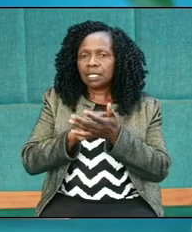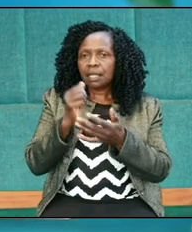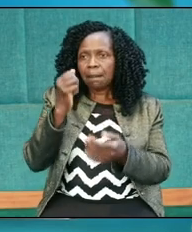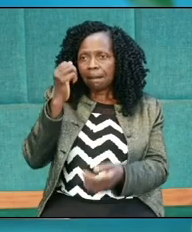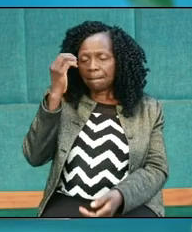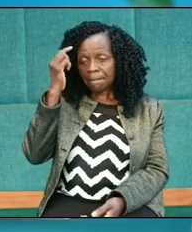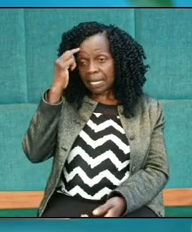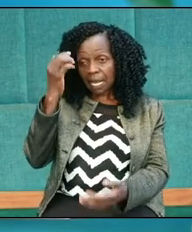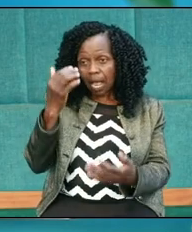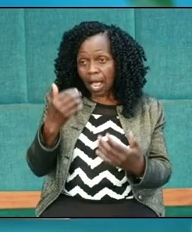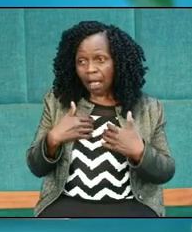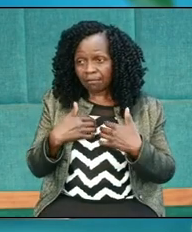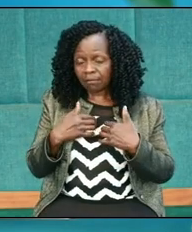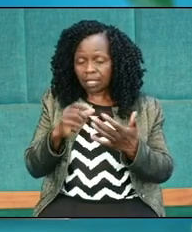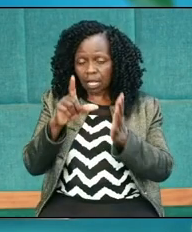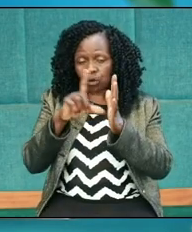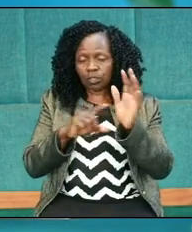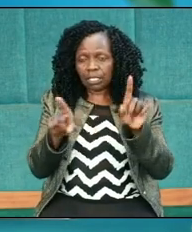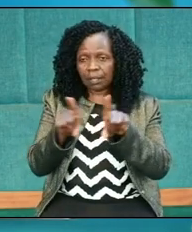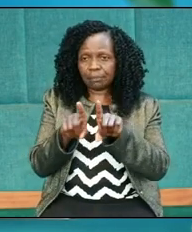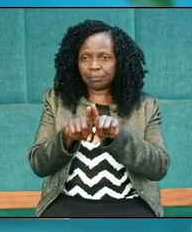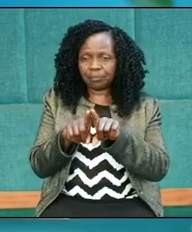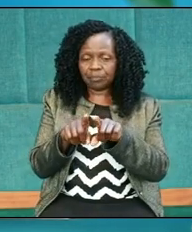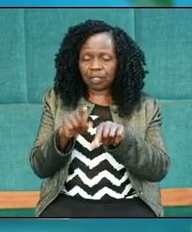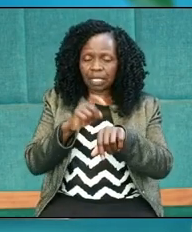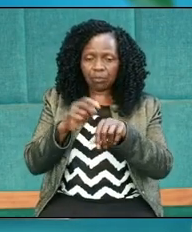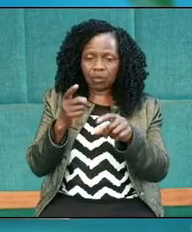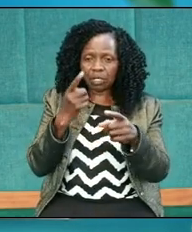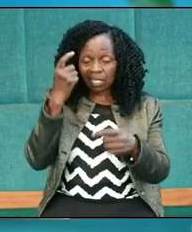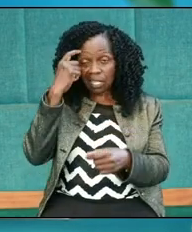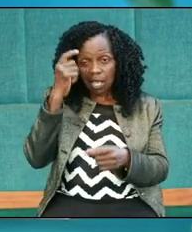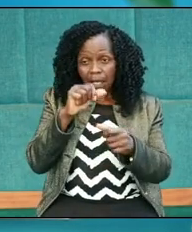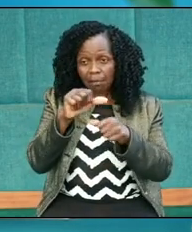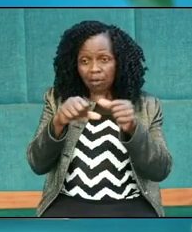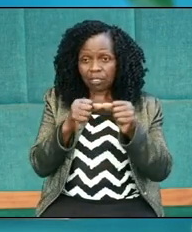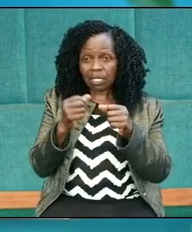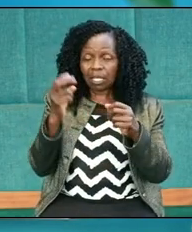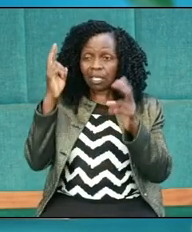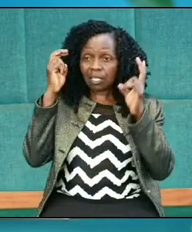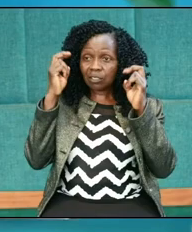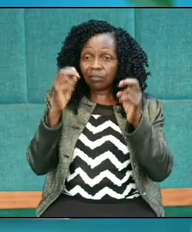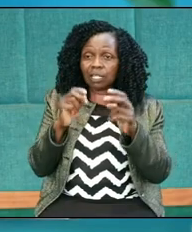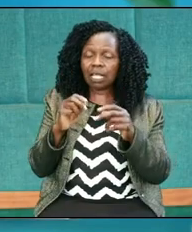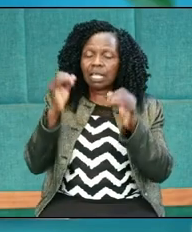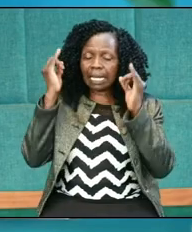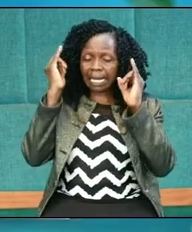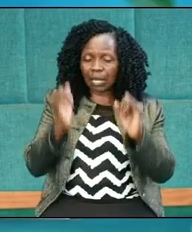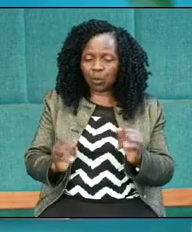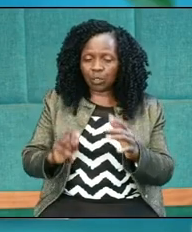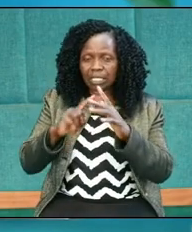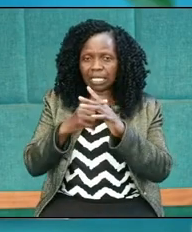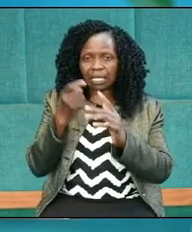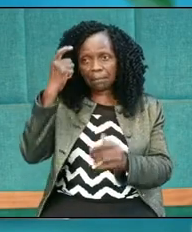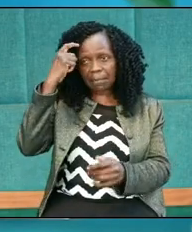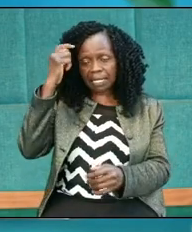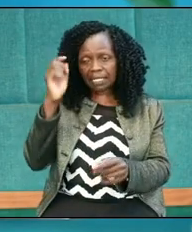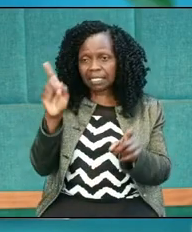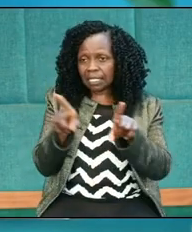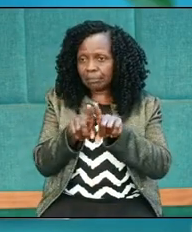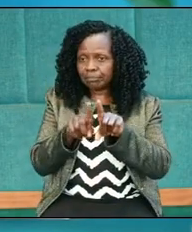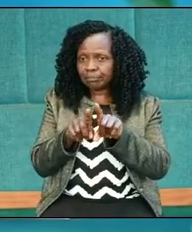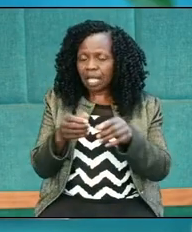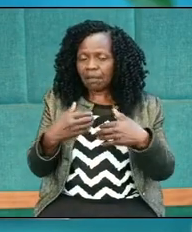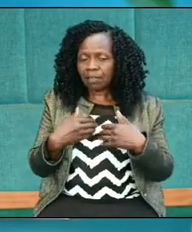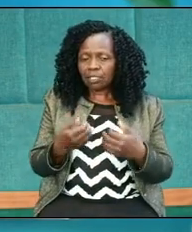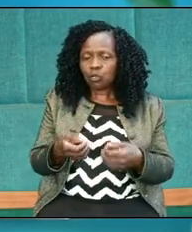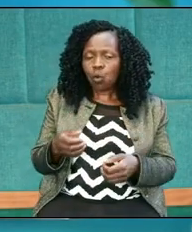Yes. When we are thinking about the issue of the New Start, the mind also has its